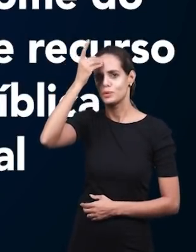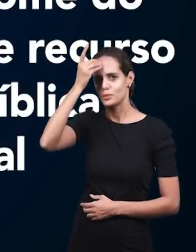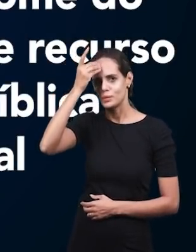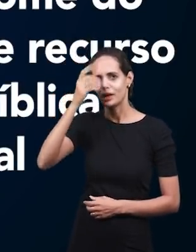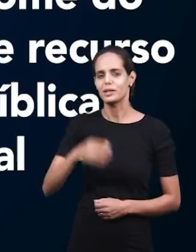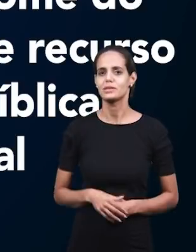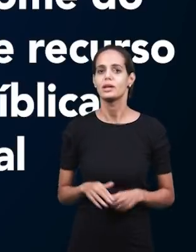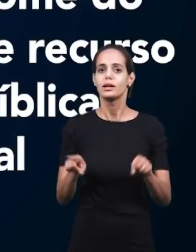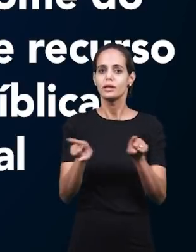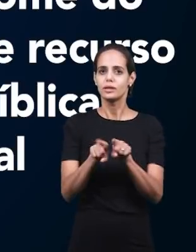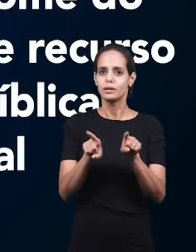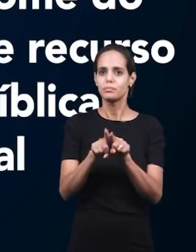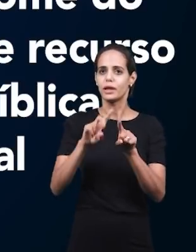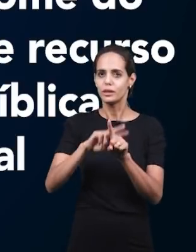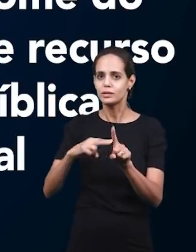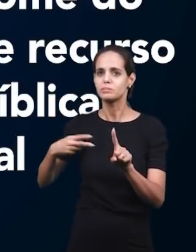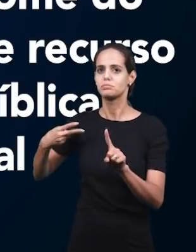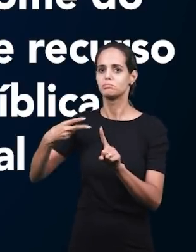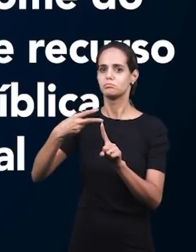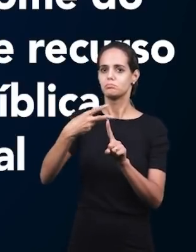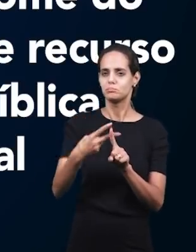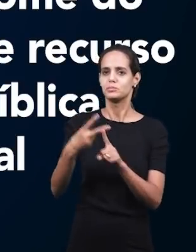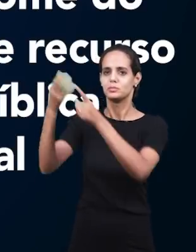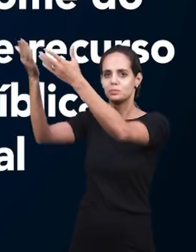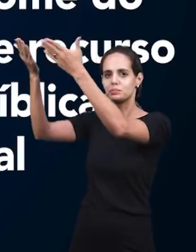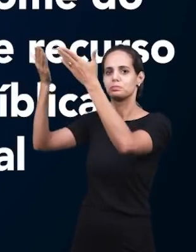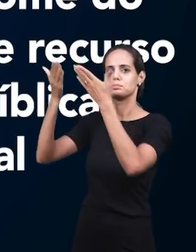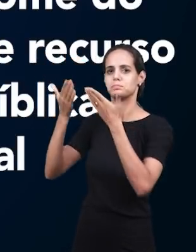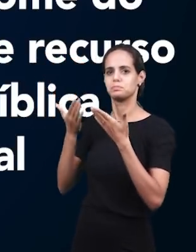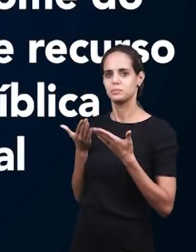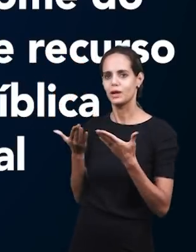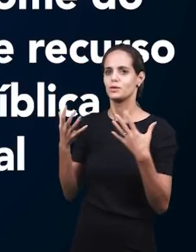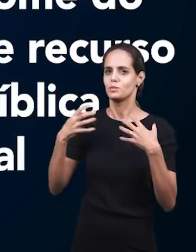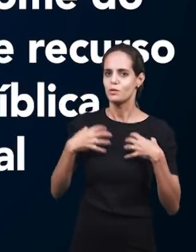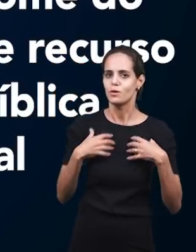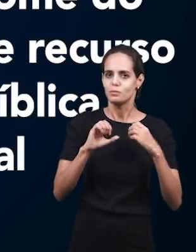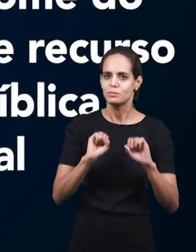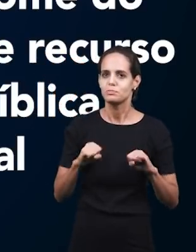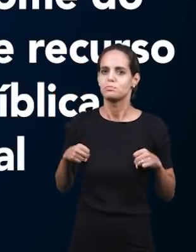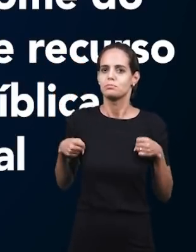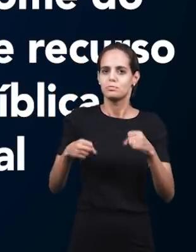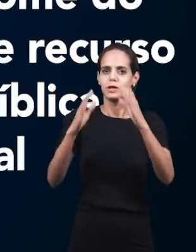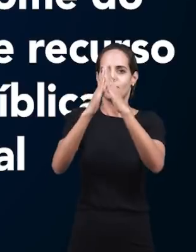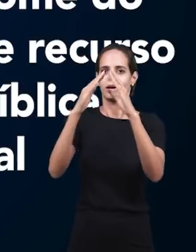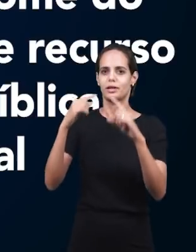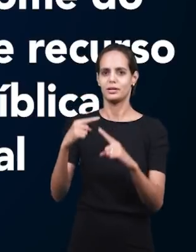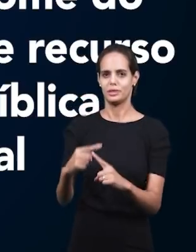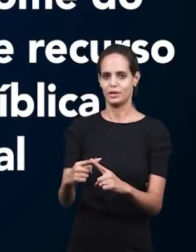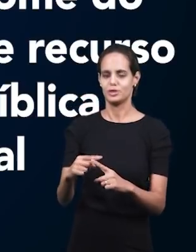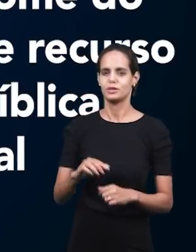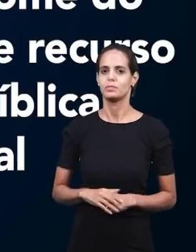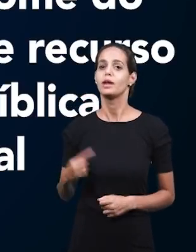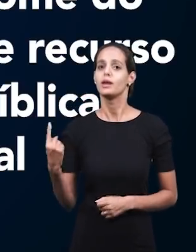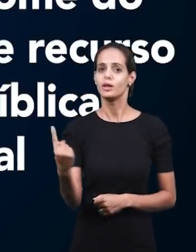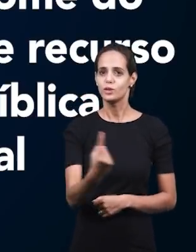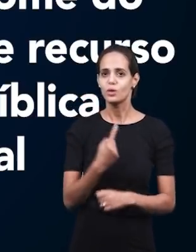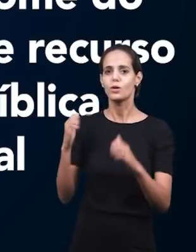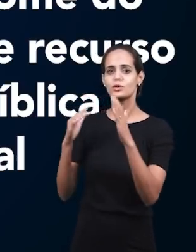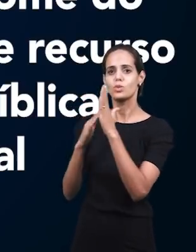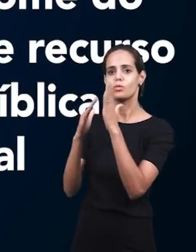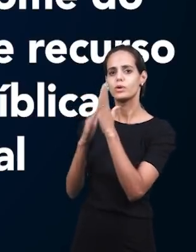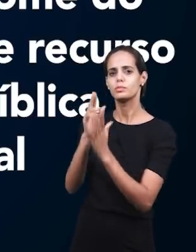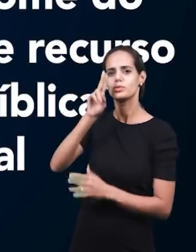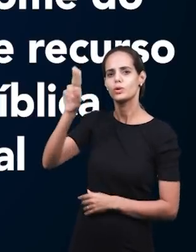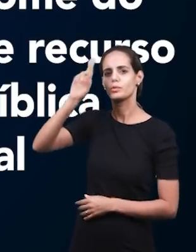and have contributed to the church in this way. This has edified us and has edified the church as well. So